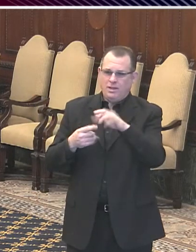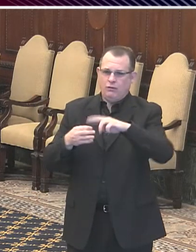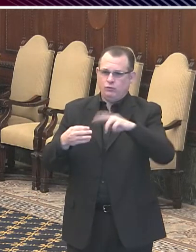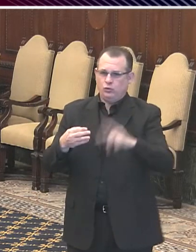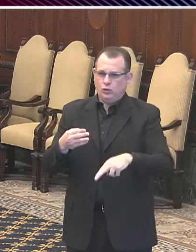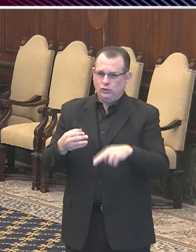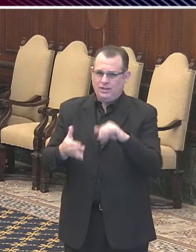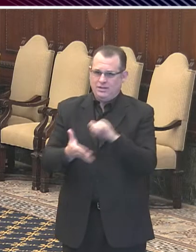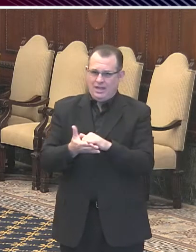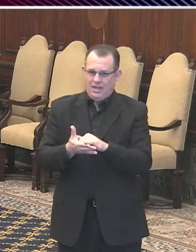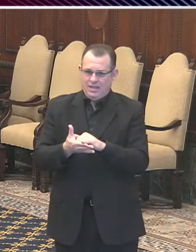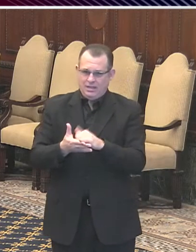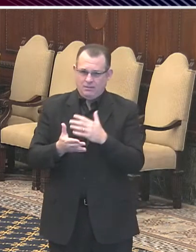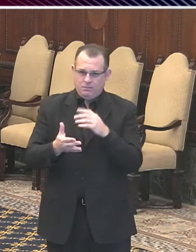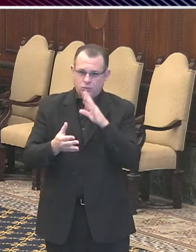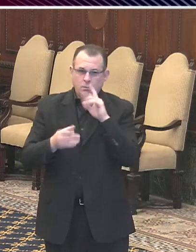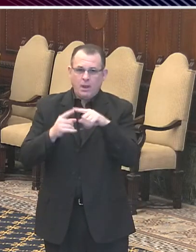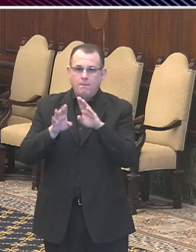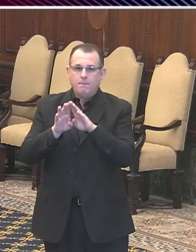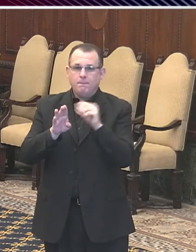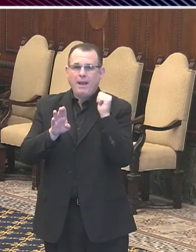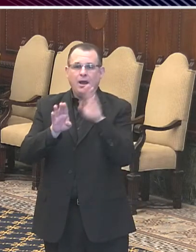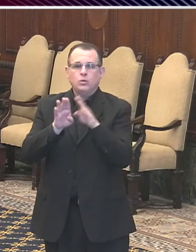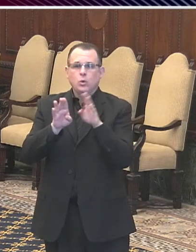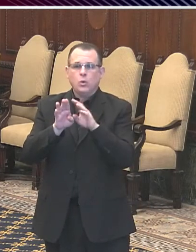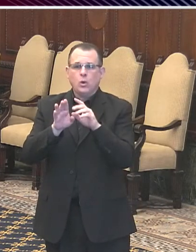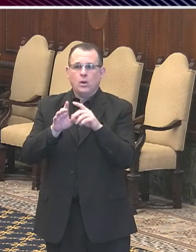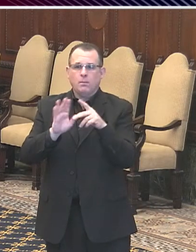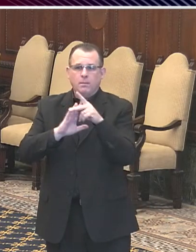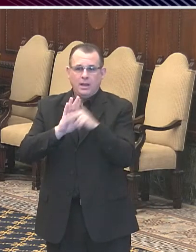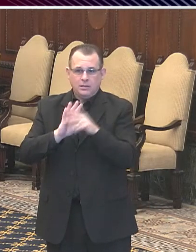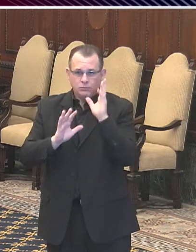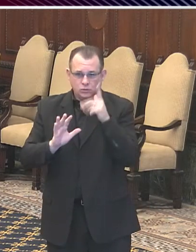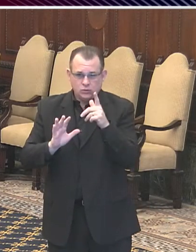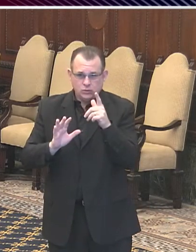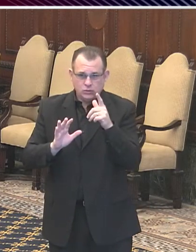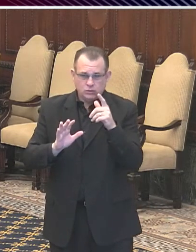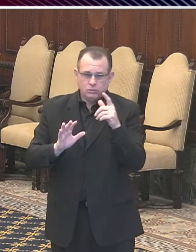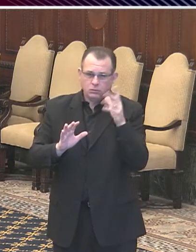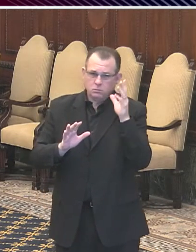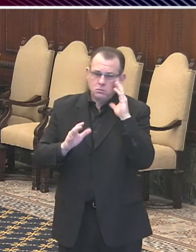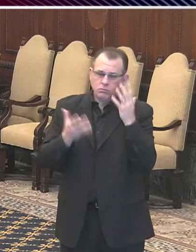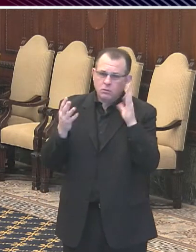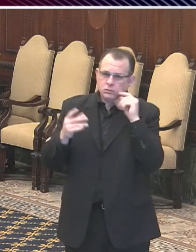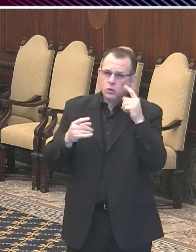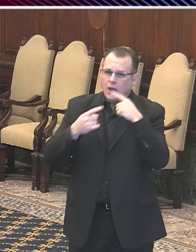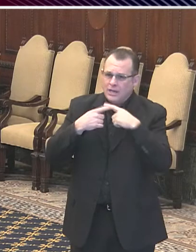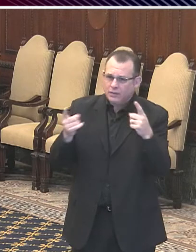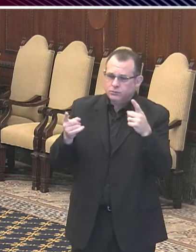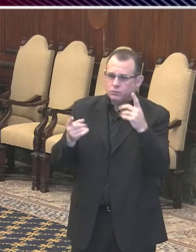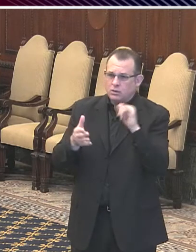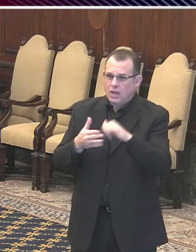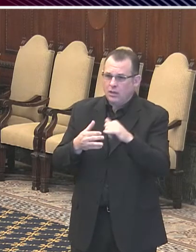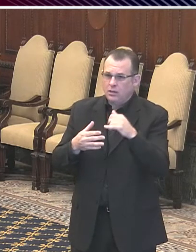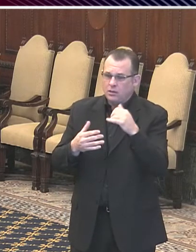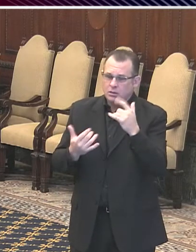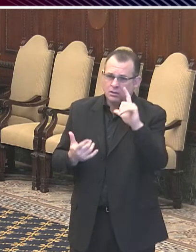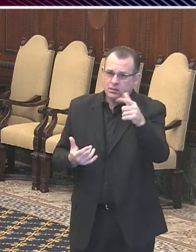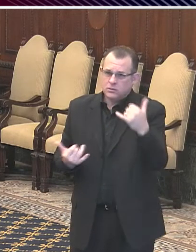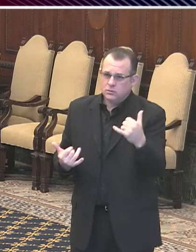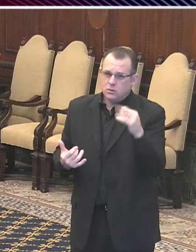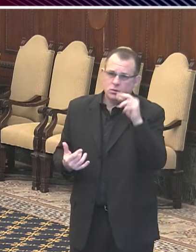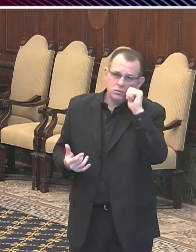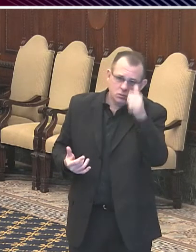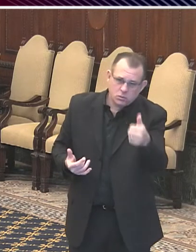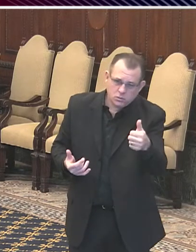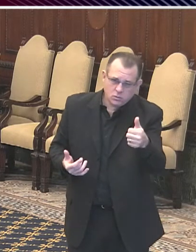that protocol has been, and I know that they are looking to do an announcement later today or tomorrow as well. So I would refer you back to